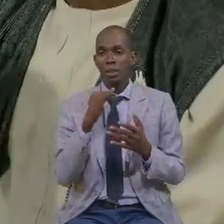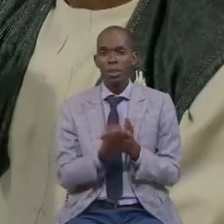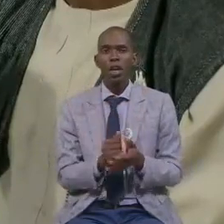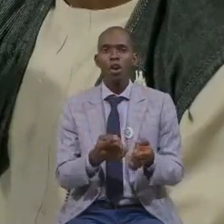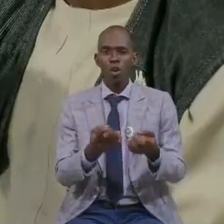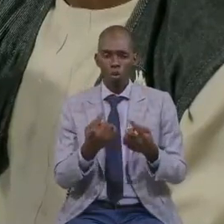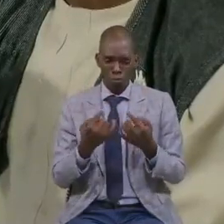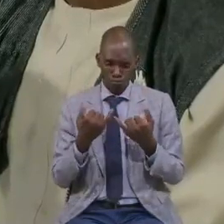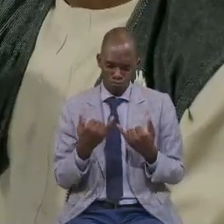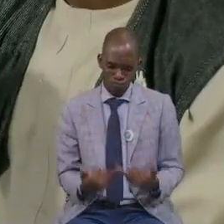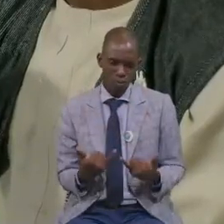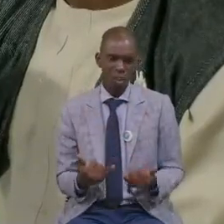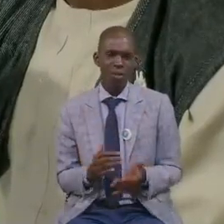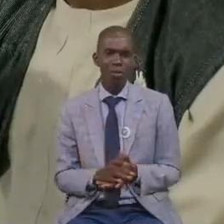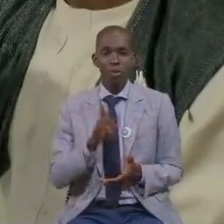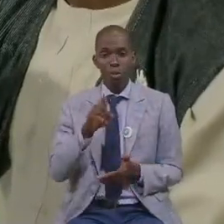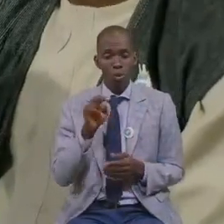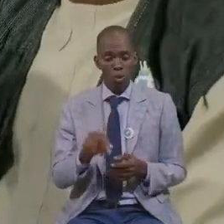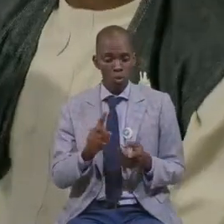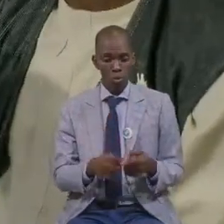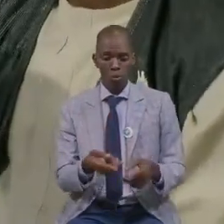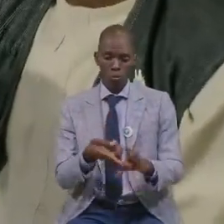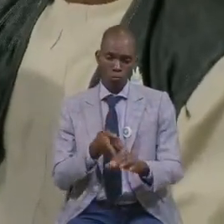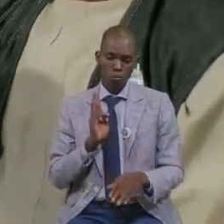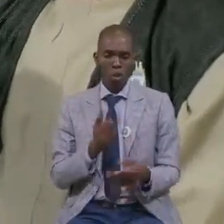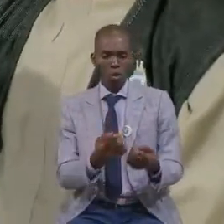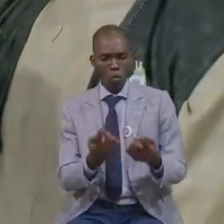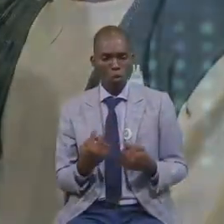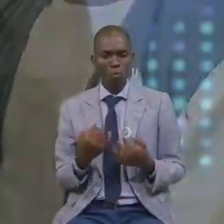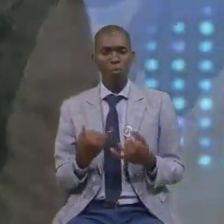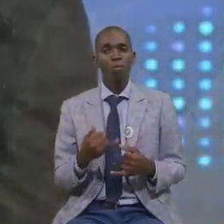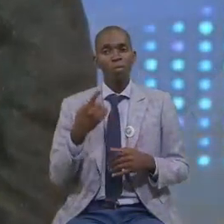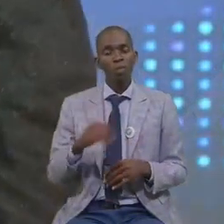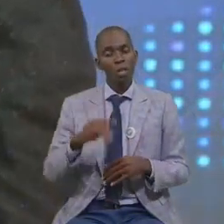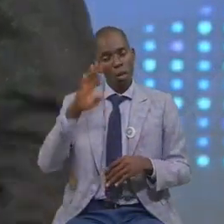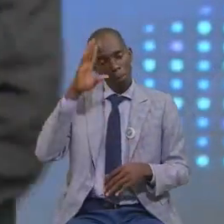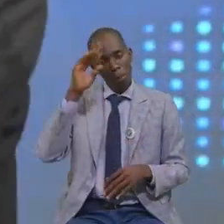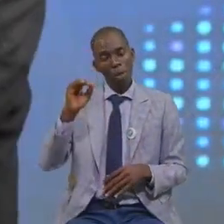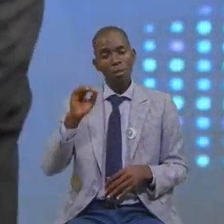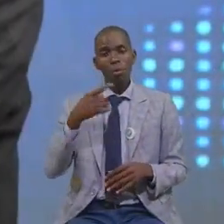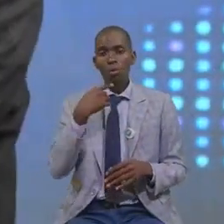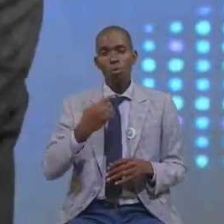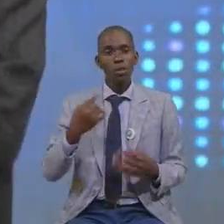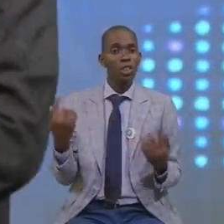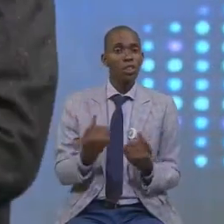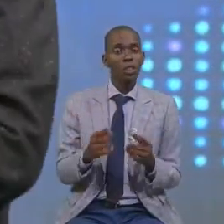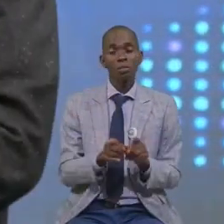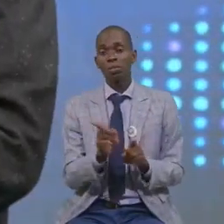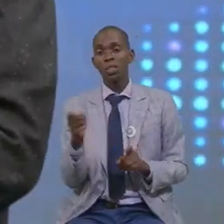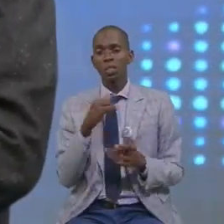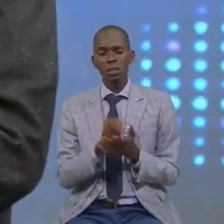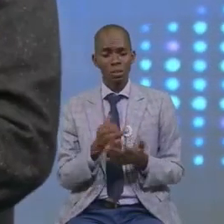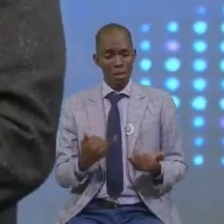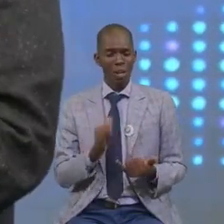see, you have to come. The prodigal son said, I will arise and I will go to my